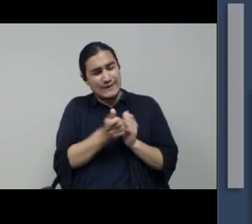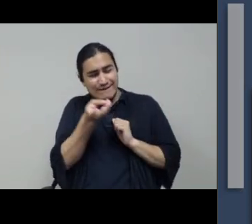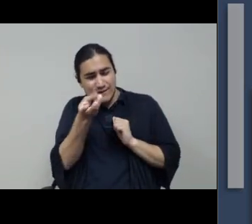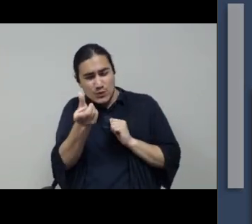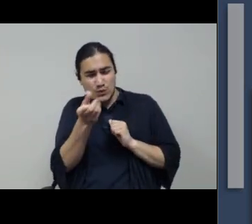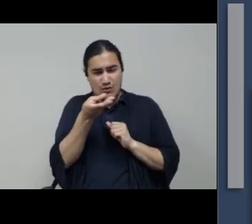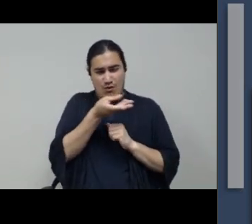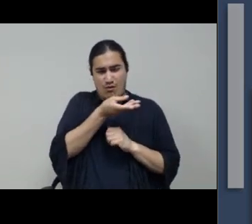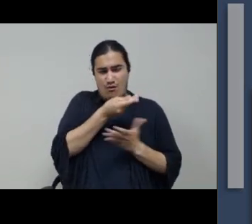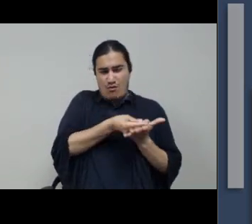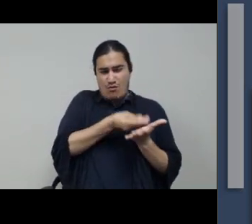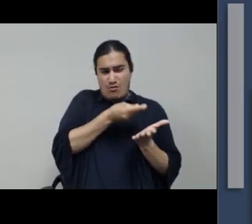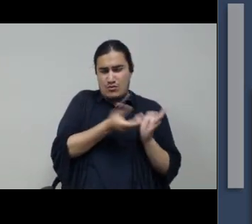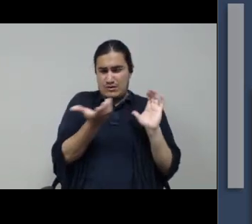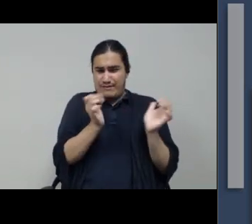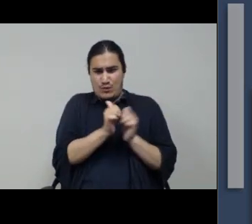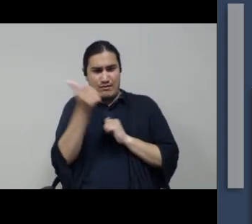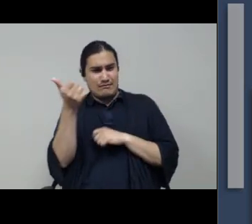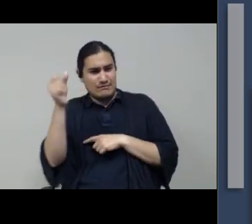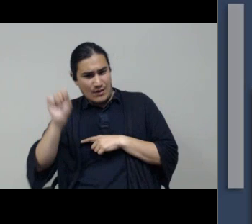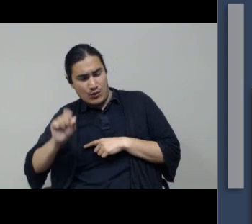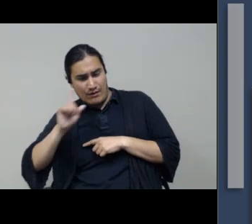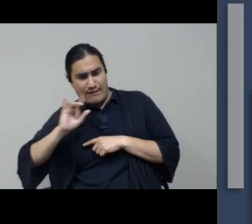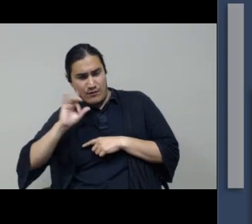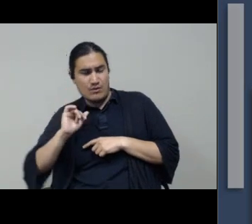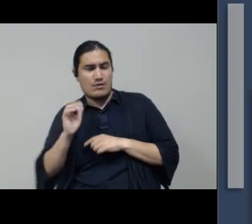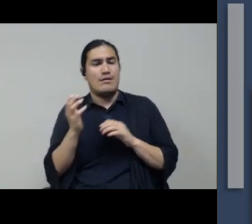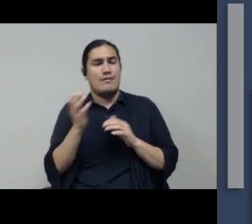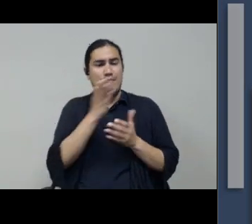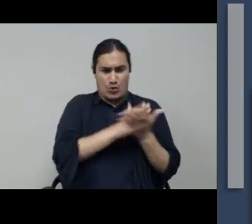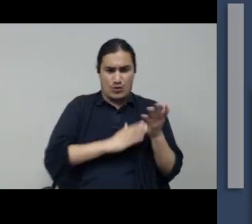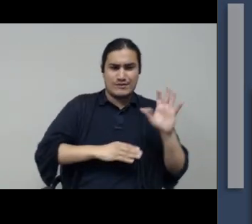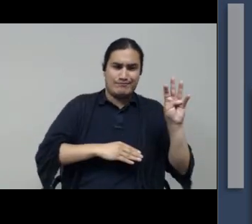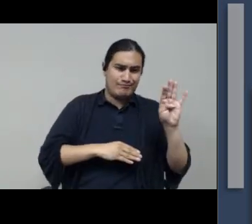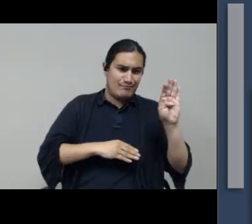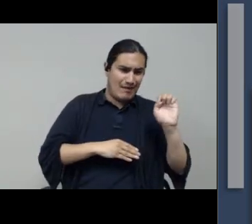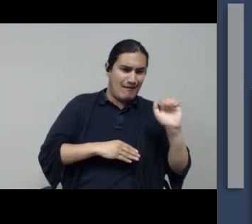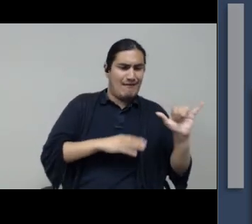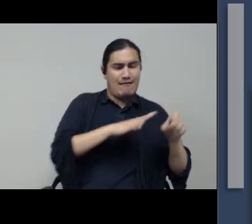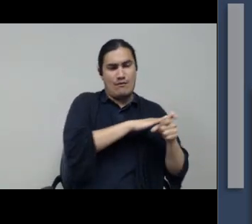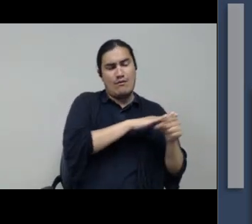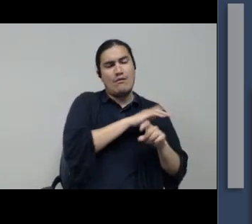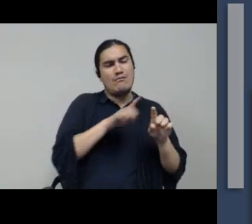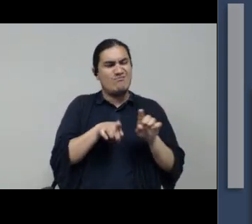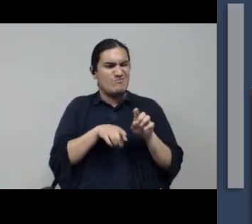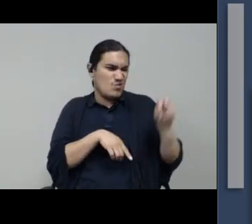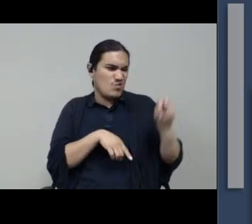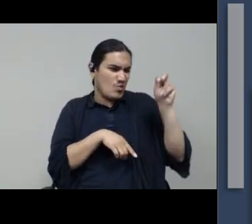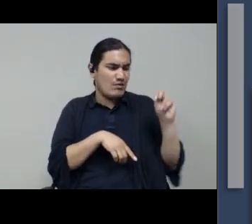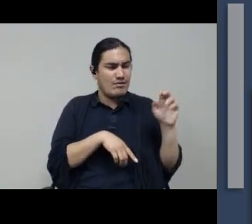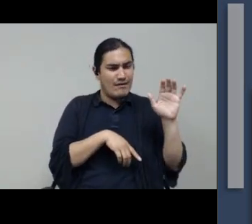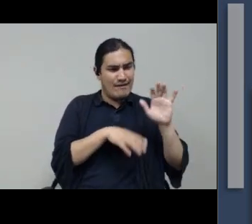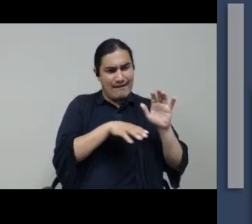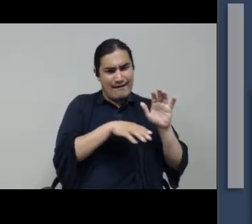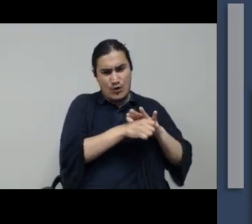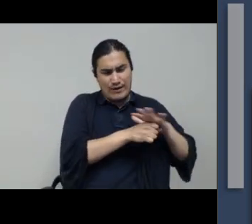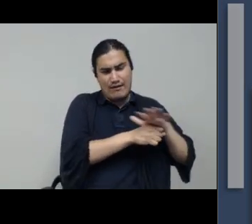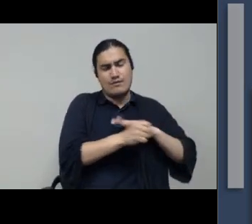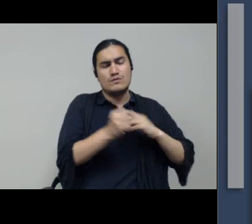in comparison to Southern California and parts of the Bay Area and also Northern California. So I wanted to acknowledge